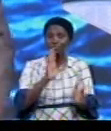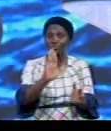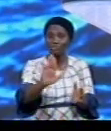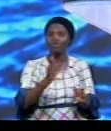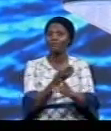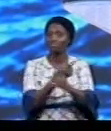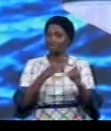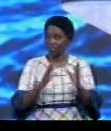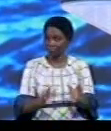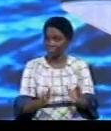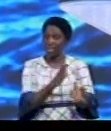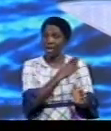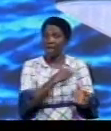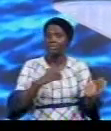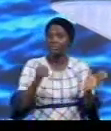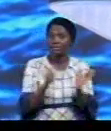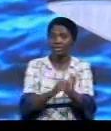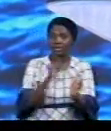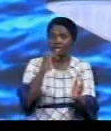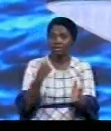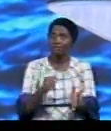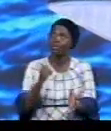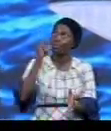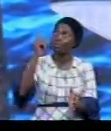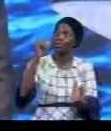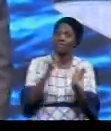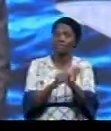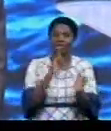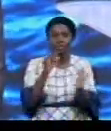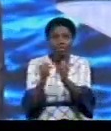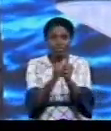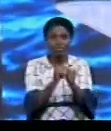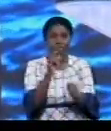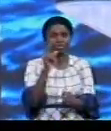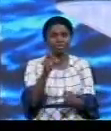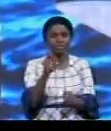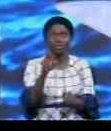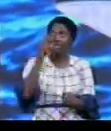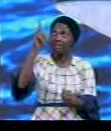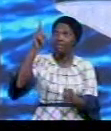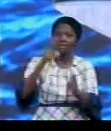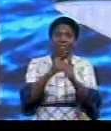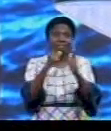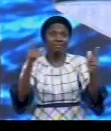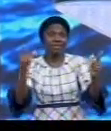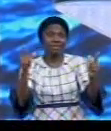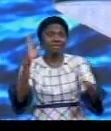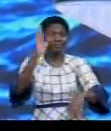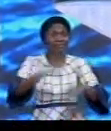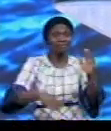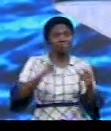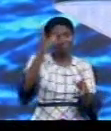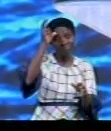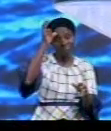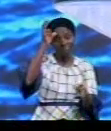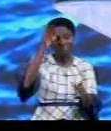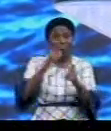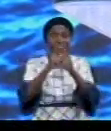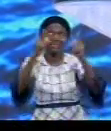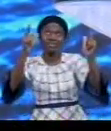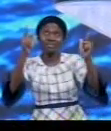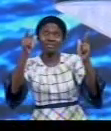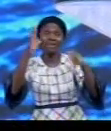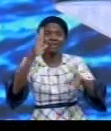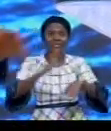And that is the one that is with you. Is greater than Lucifer, is greater than the devil, is greater than